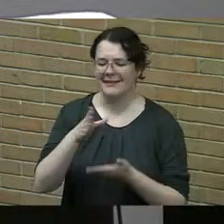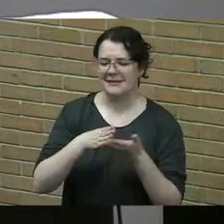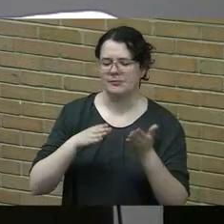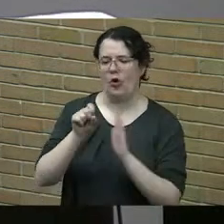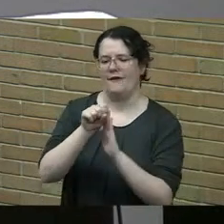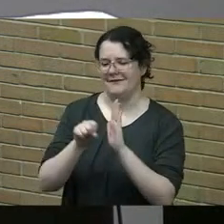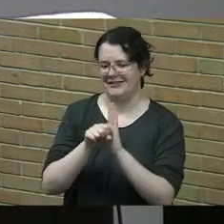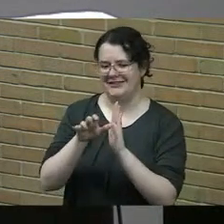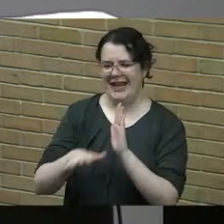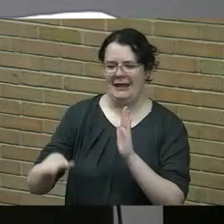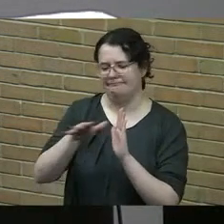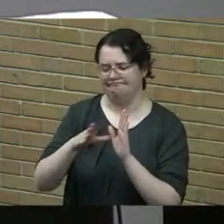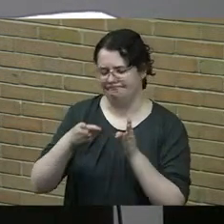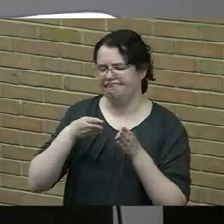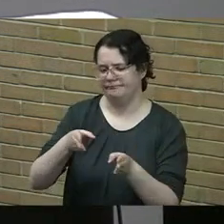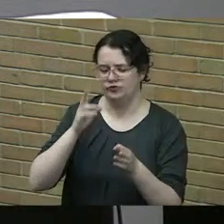review.